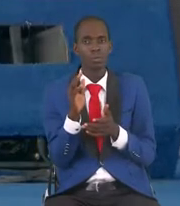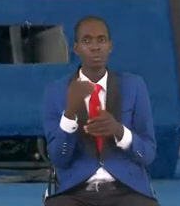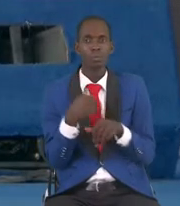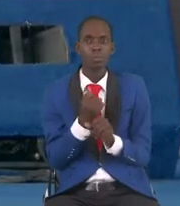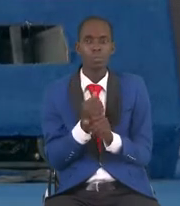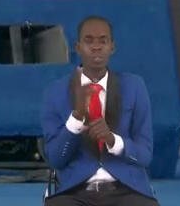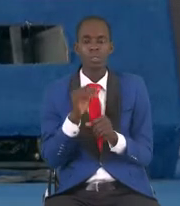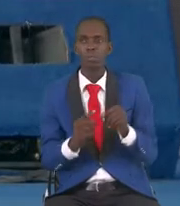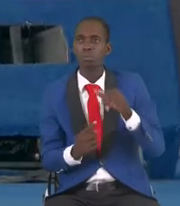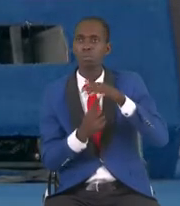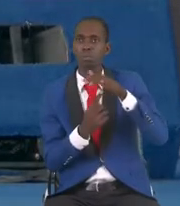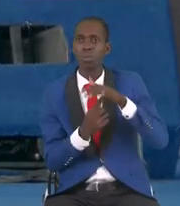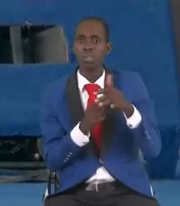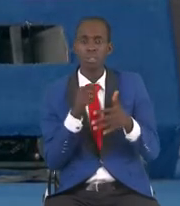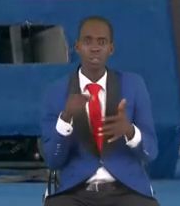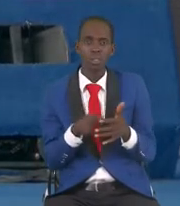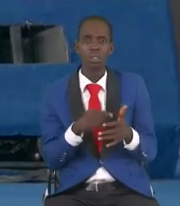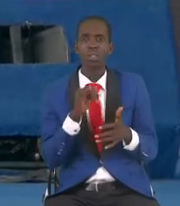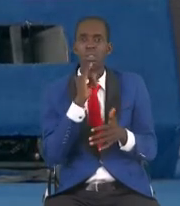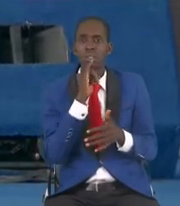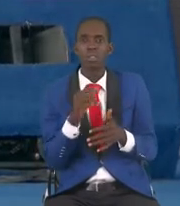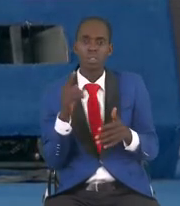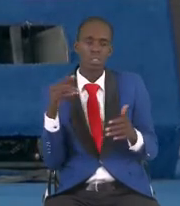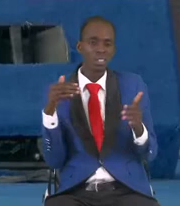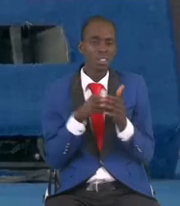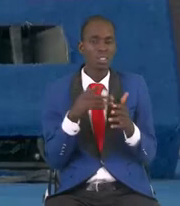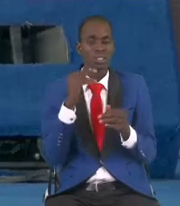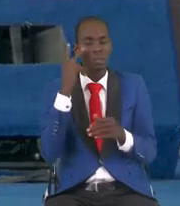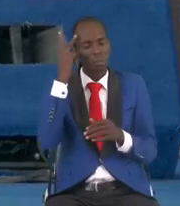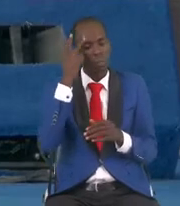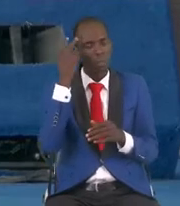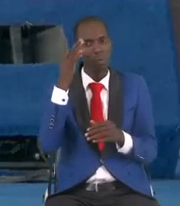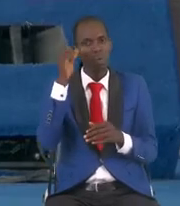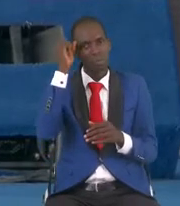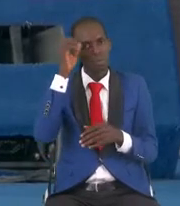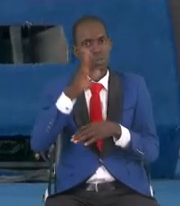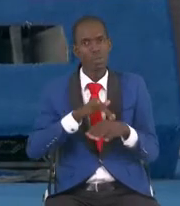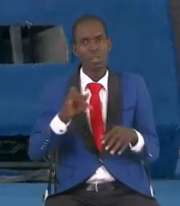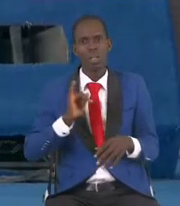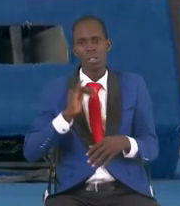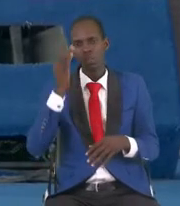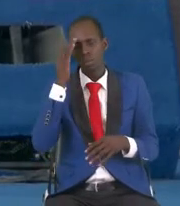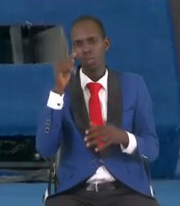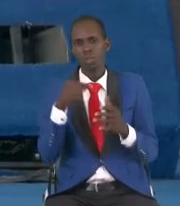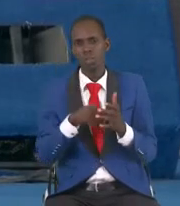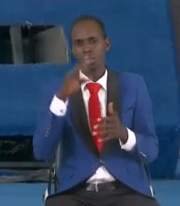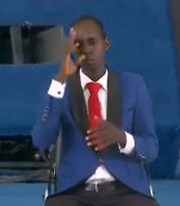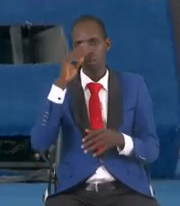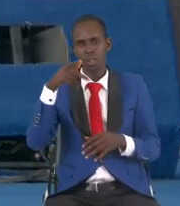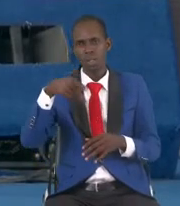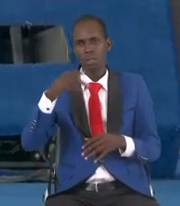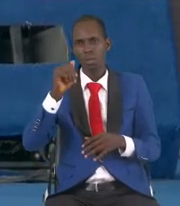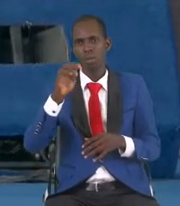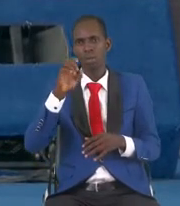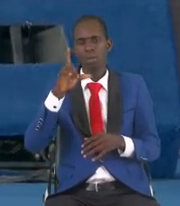popular, if it's against the purpose of his calling, I know this man Paul, he will not do anything like